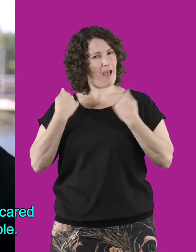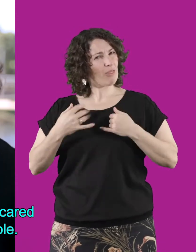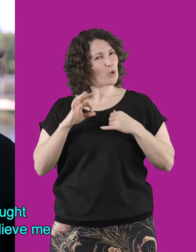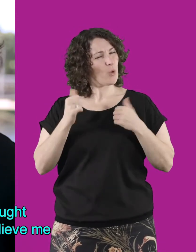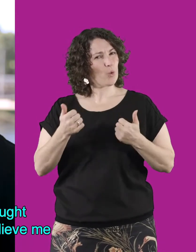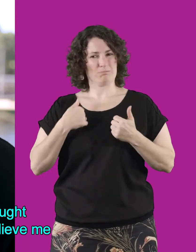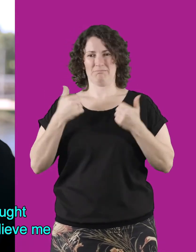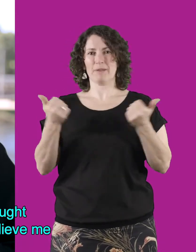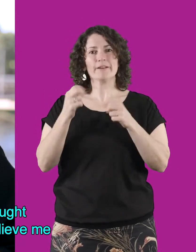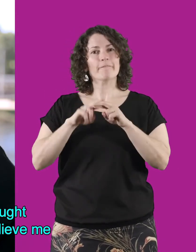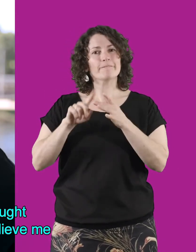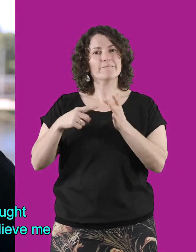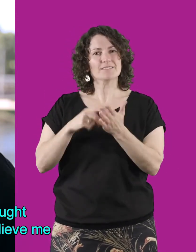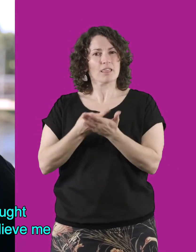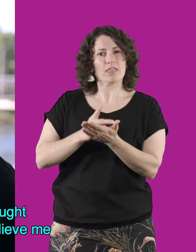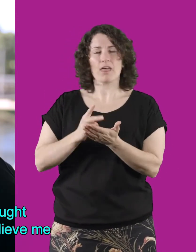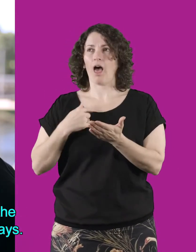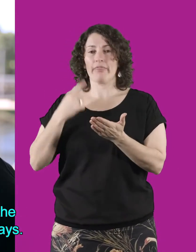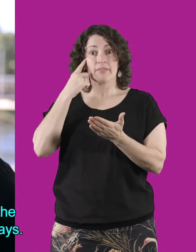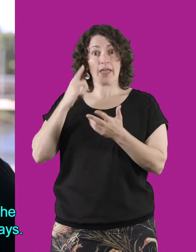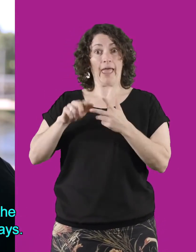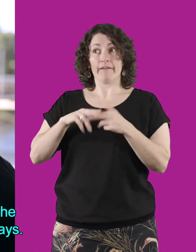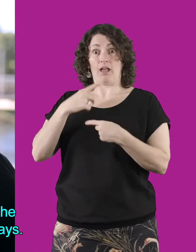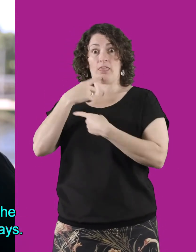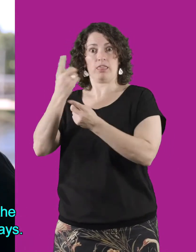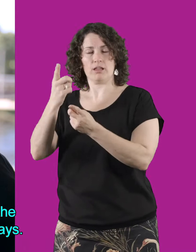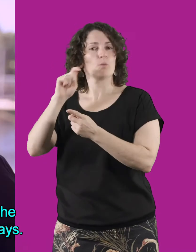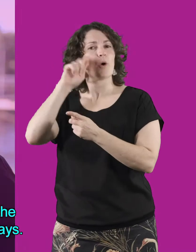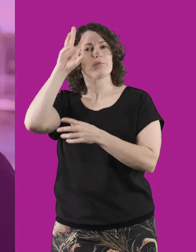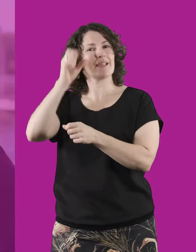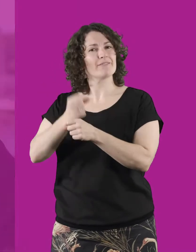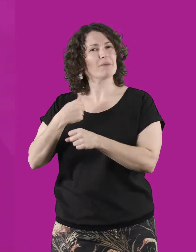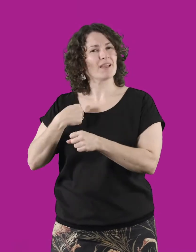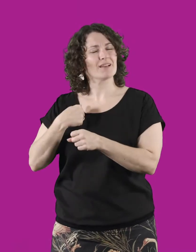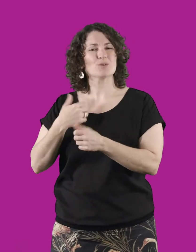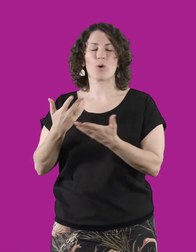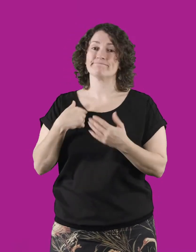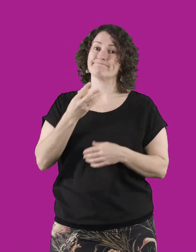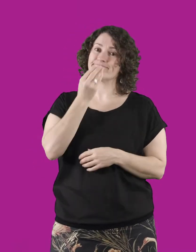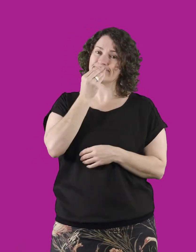people because I thought they would not believe me because of the institutional days.